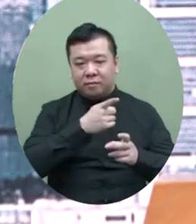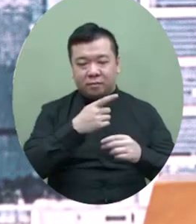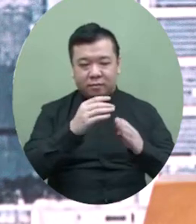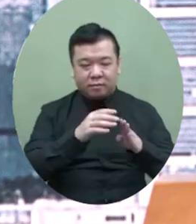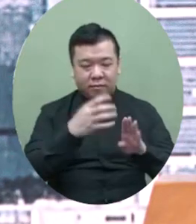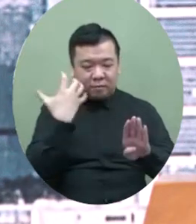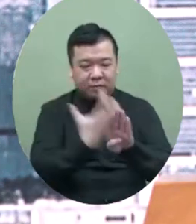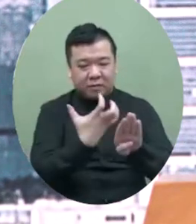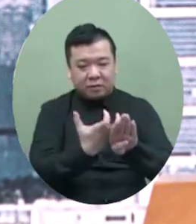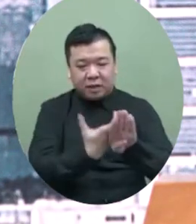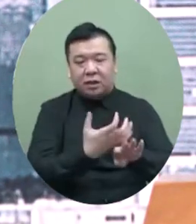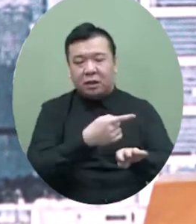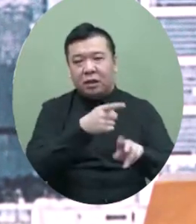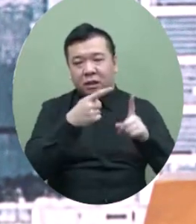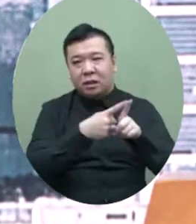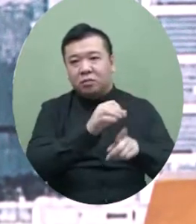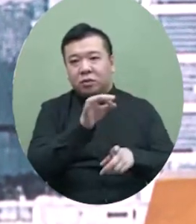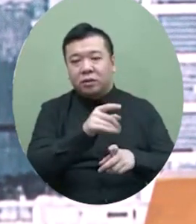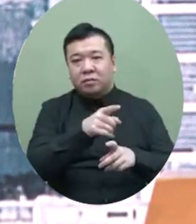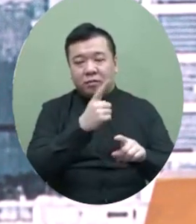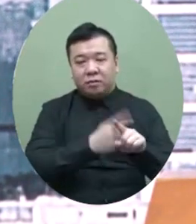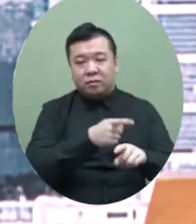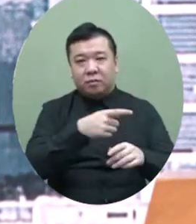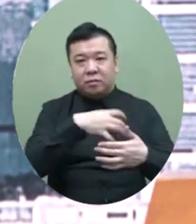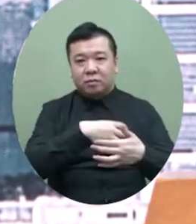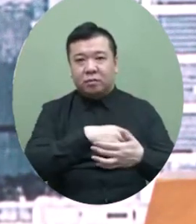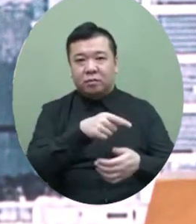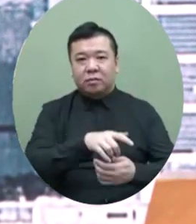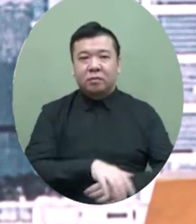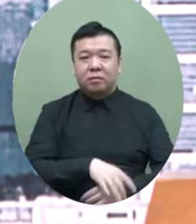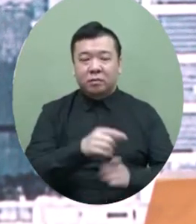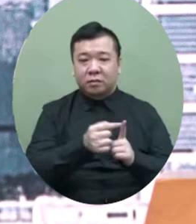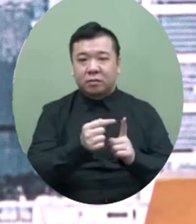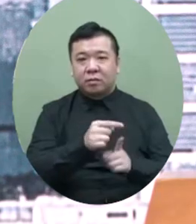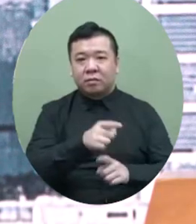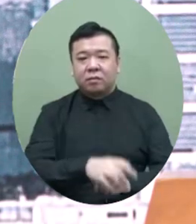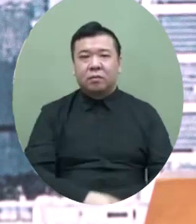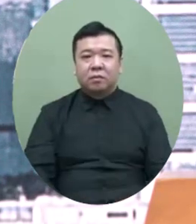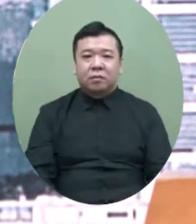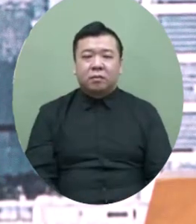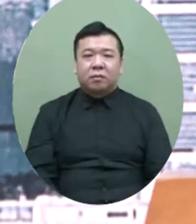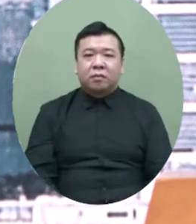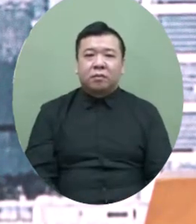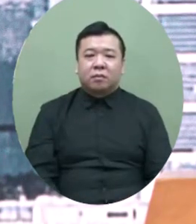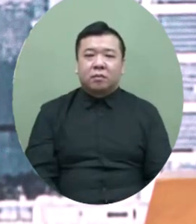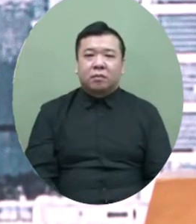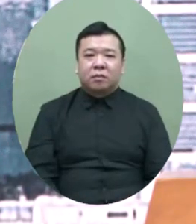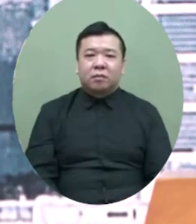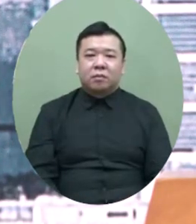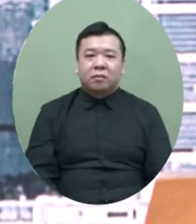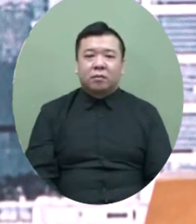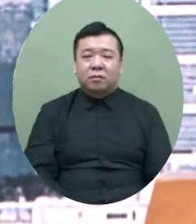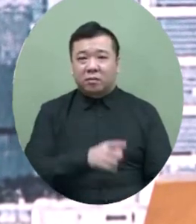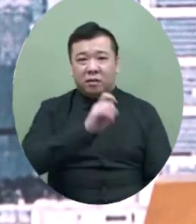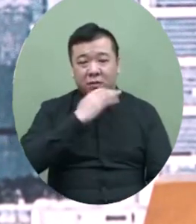that particular unit who refused to come out to do this compulsory testing is one of the things that will